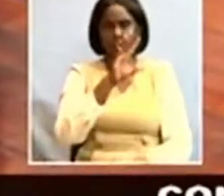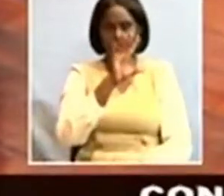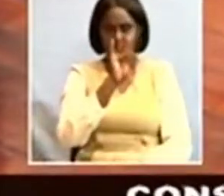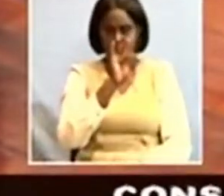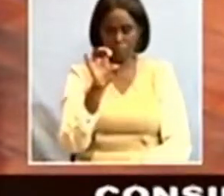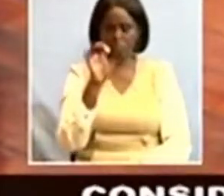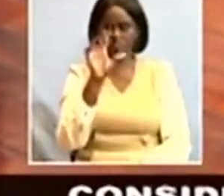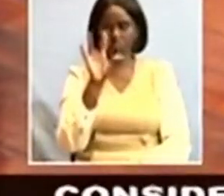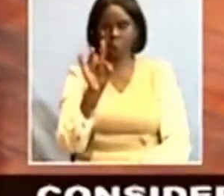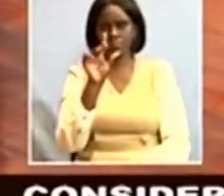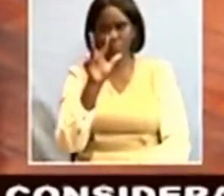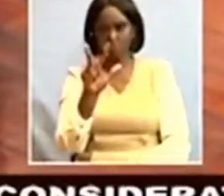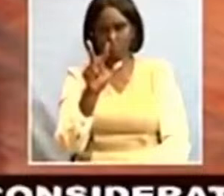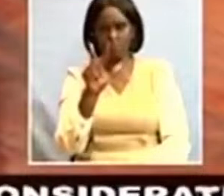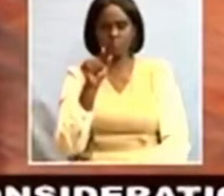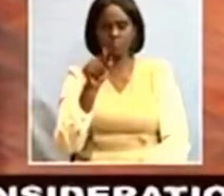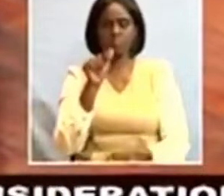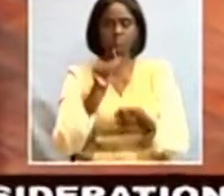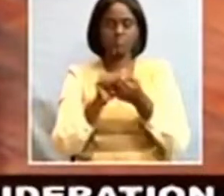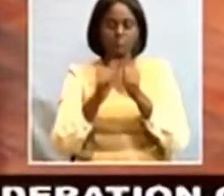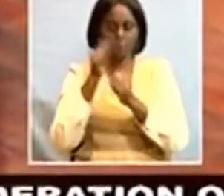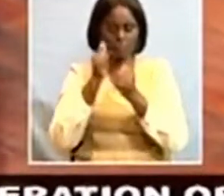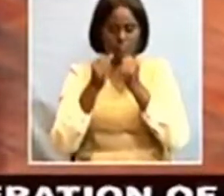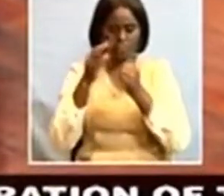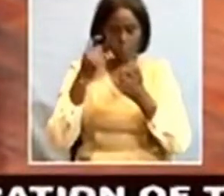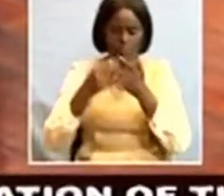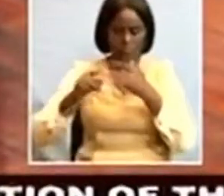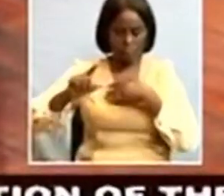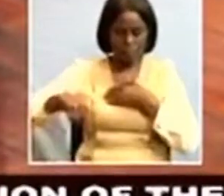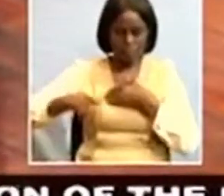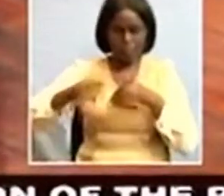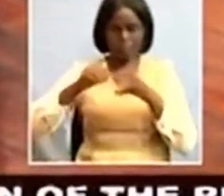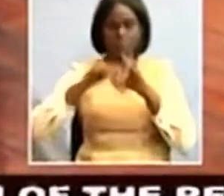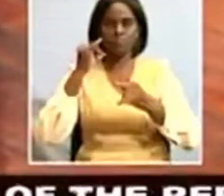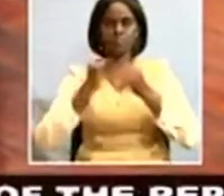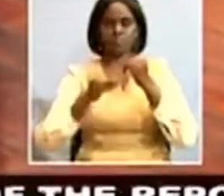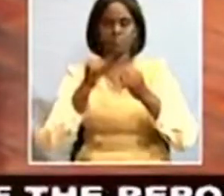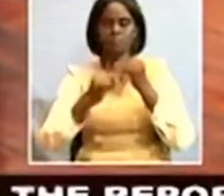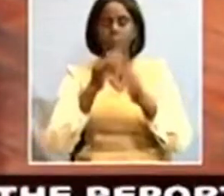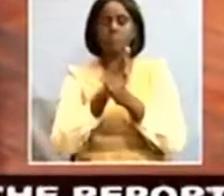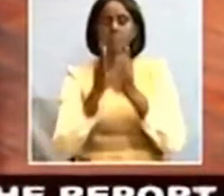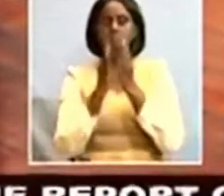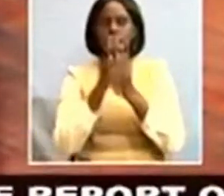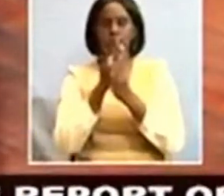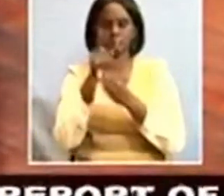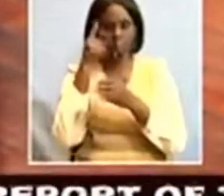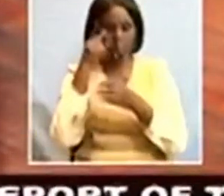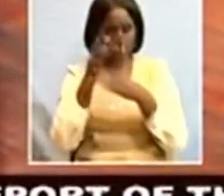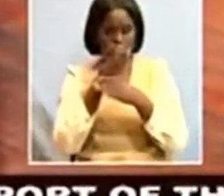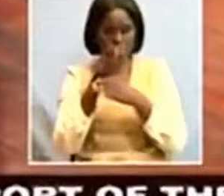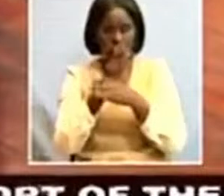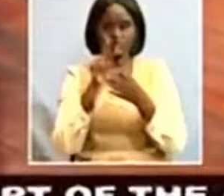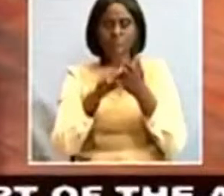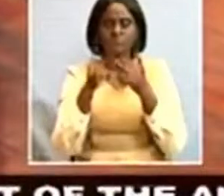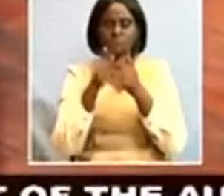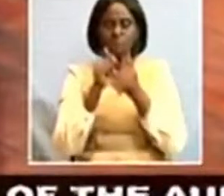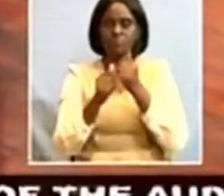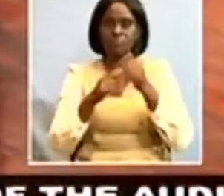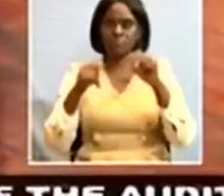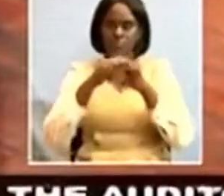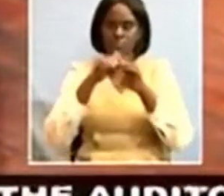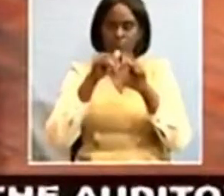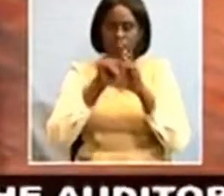338,883. Cause of query, this was due to delay in completion of infrastructure for commercial ventures, which included